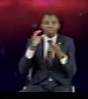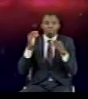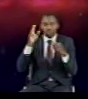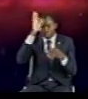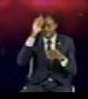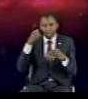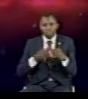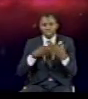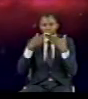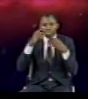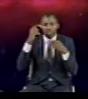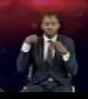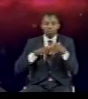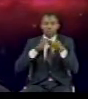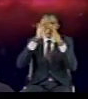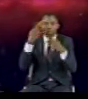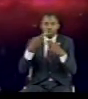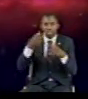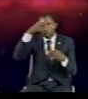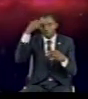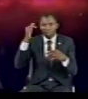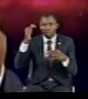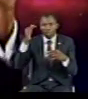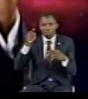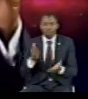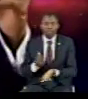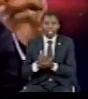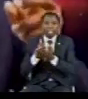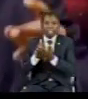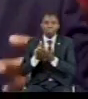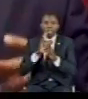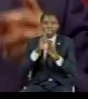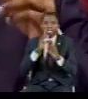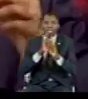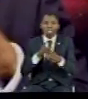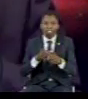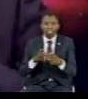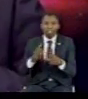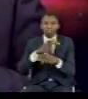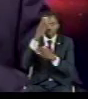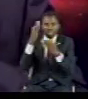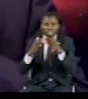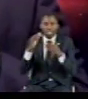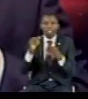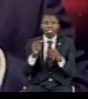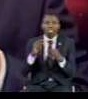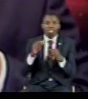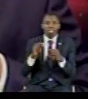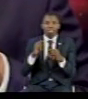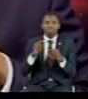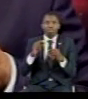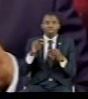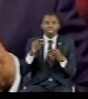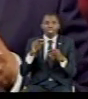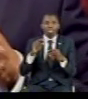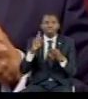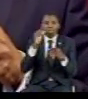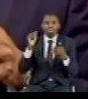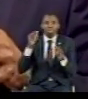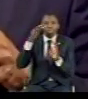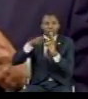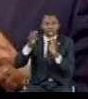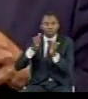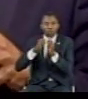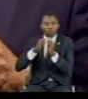name, O God, because you have heard and answered, O God. And finally, my brethren, join with me. We want to pray for